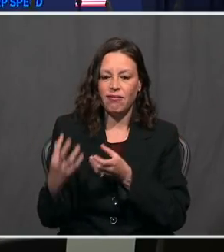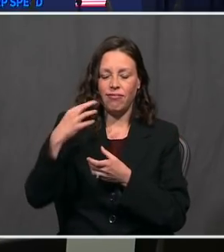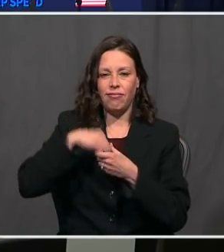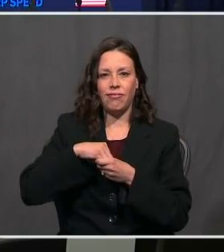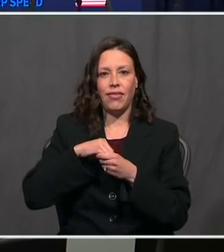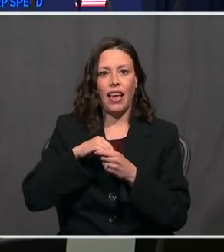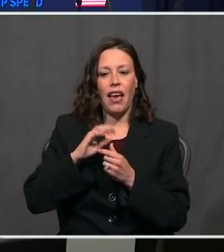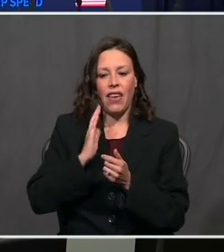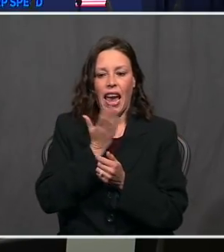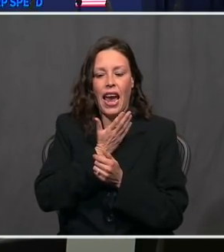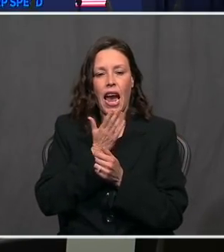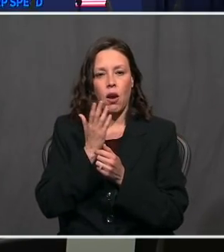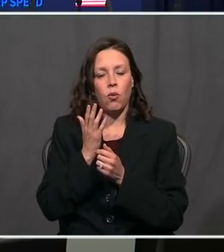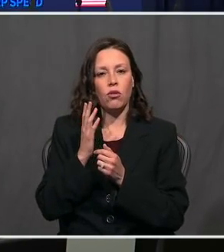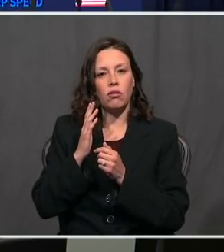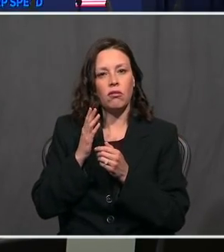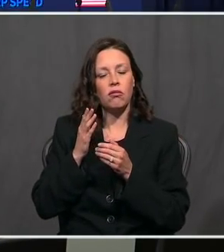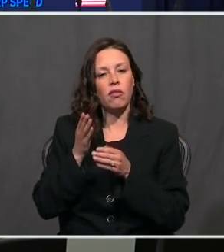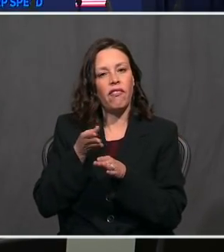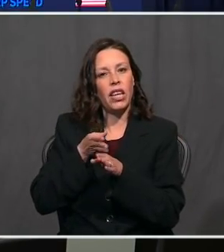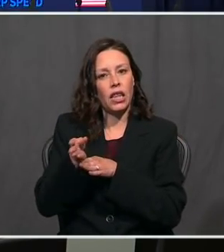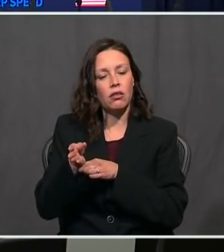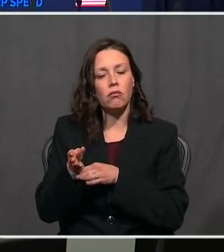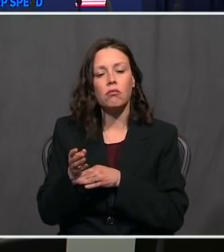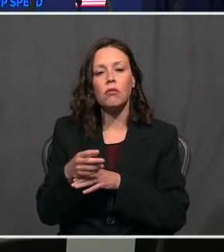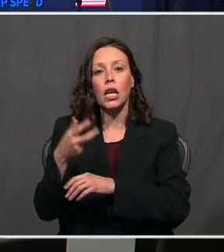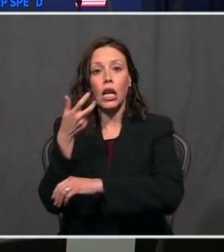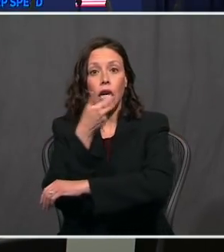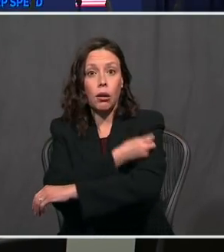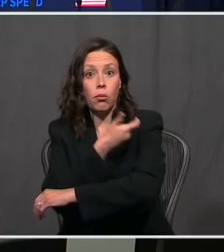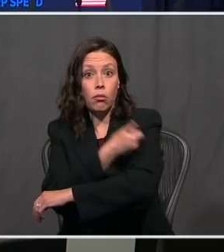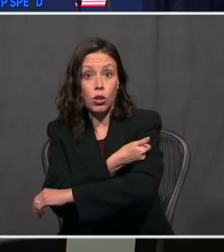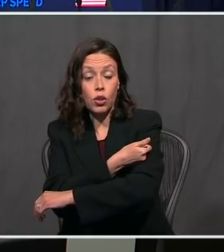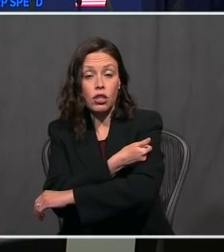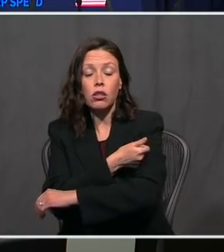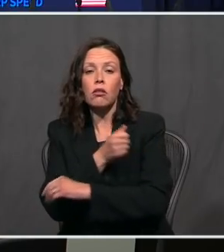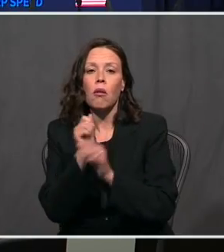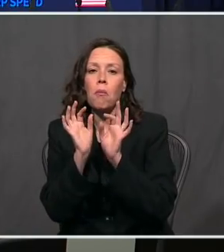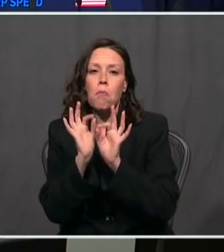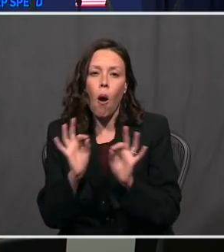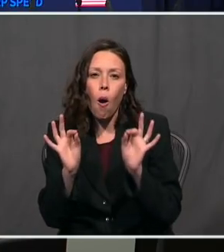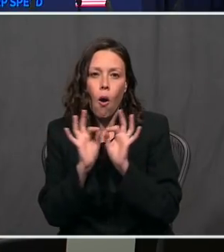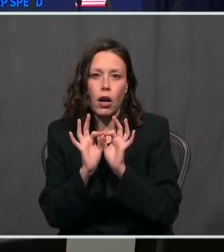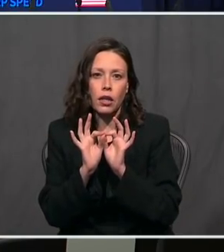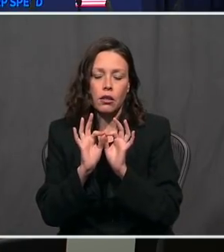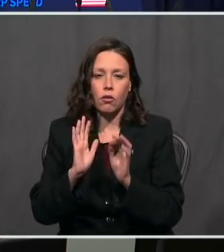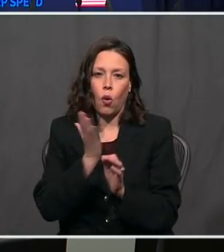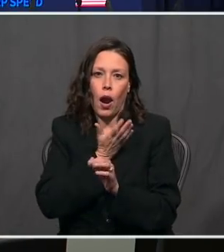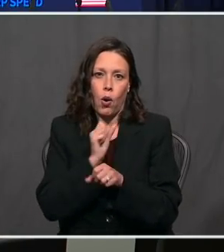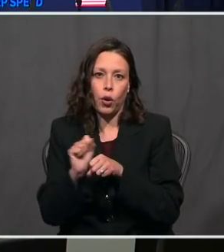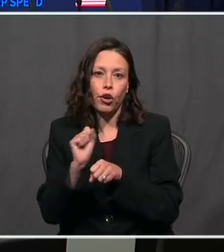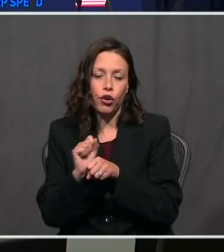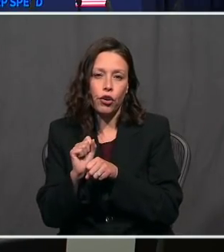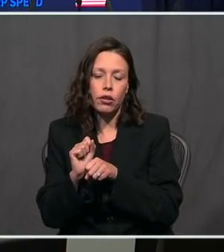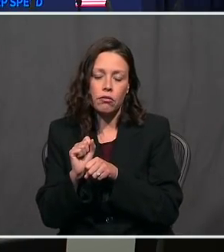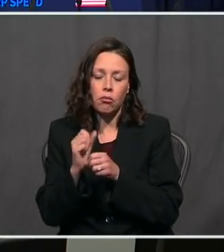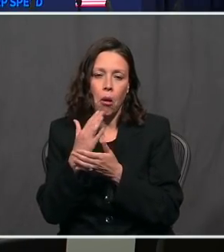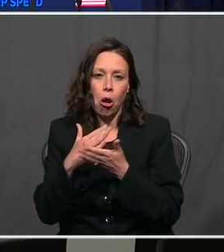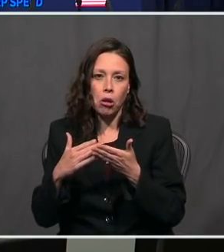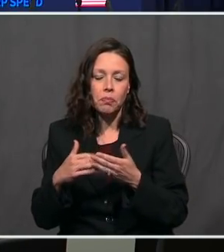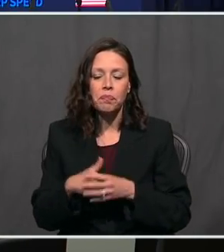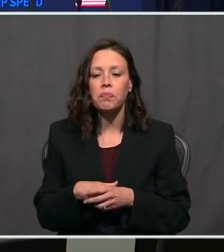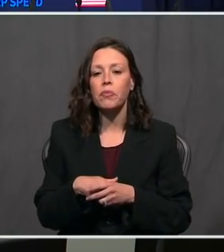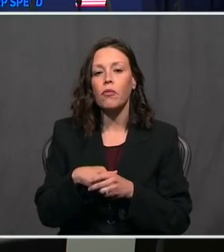that pharmacy really plays in that place as well. And immunizations are core to what we do. And so I think,